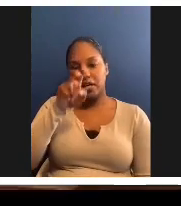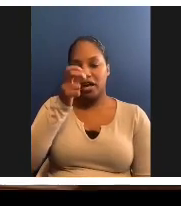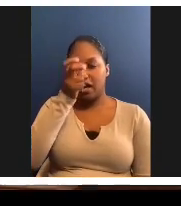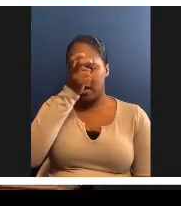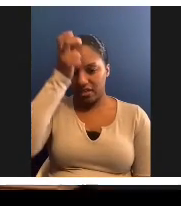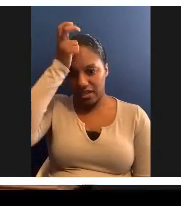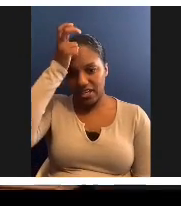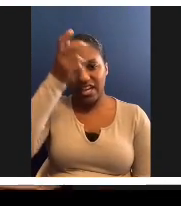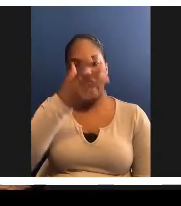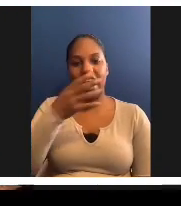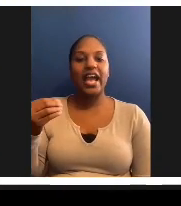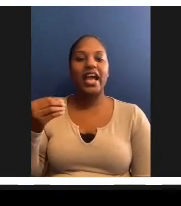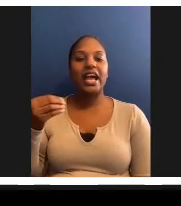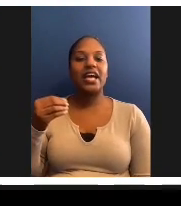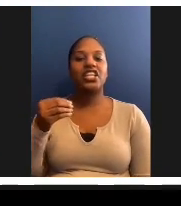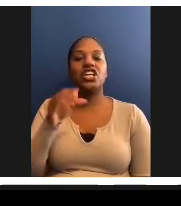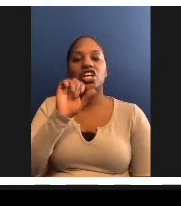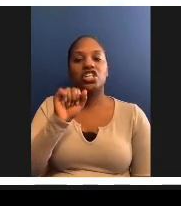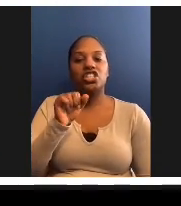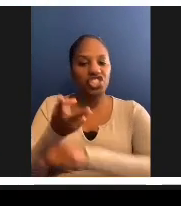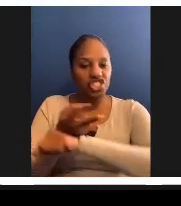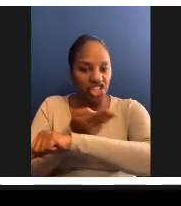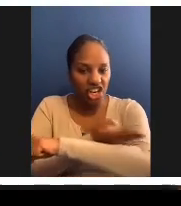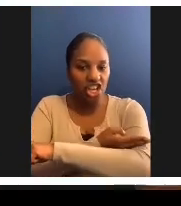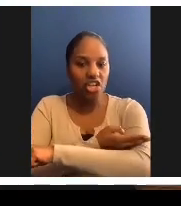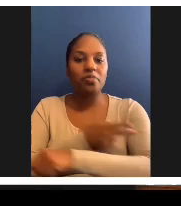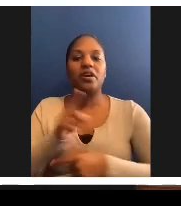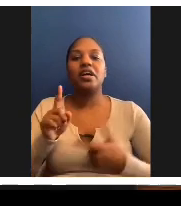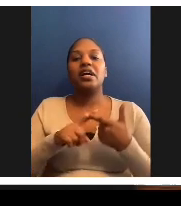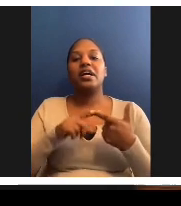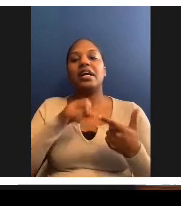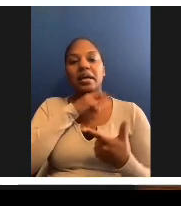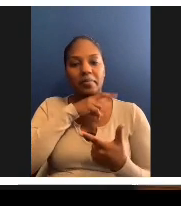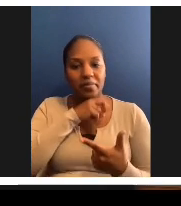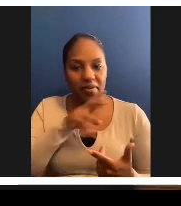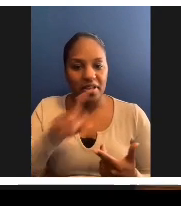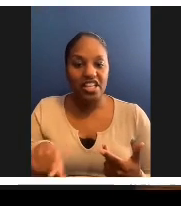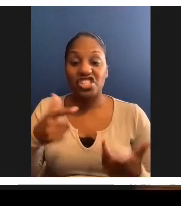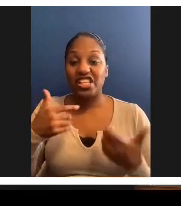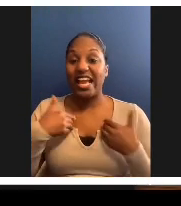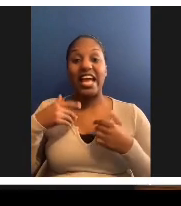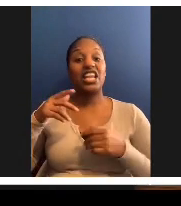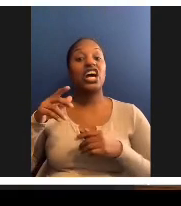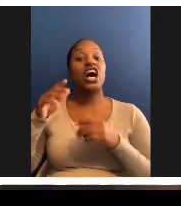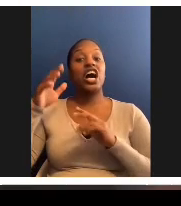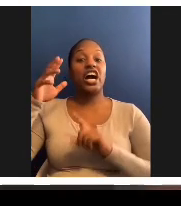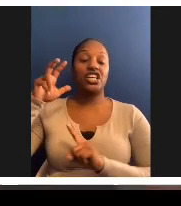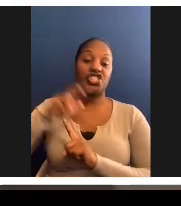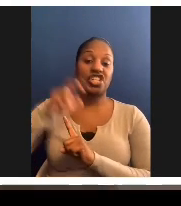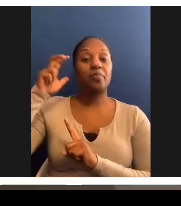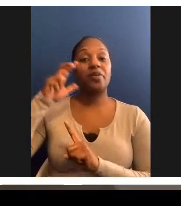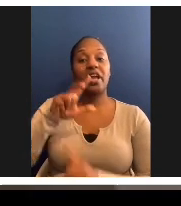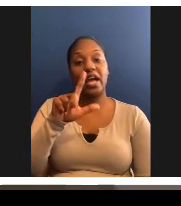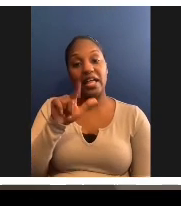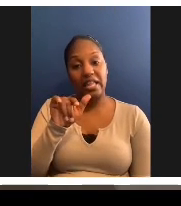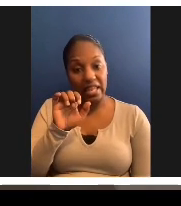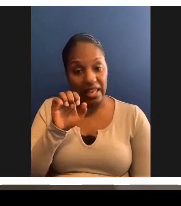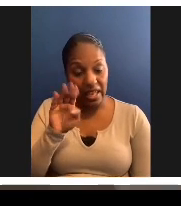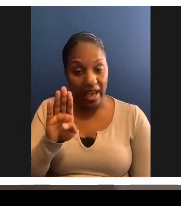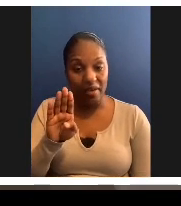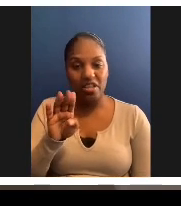a reserve champion swine and a grand champion lamb in the program. She does a lot